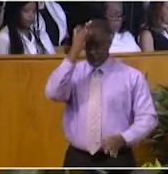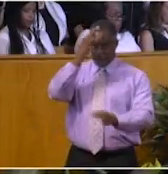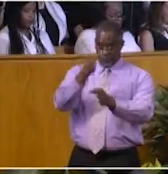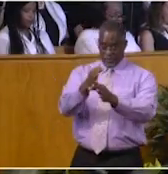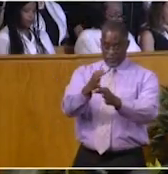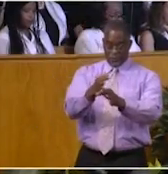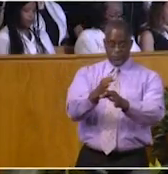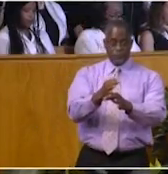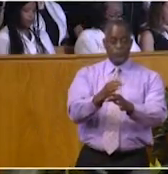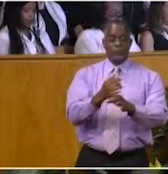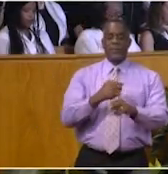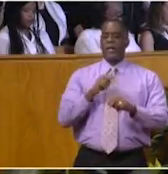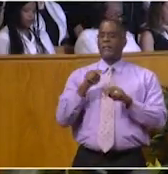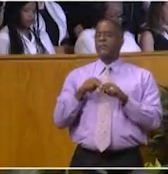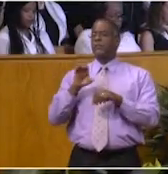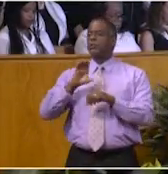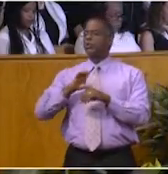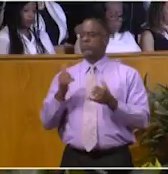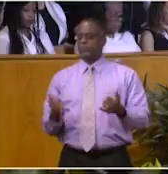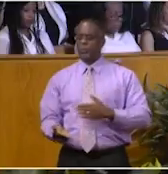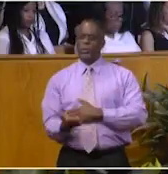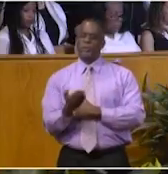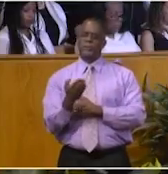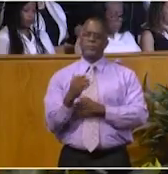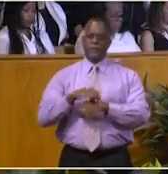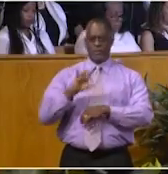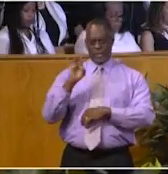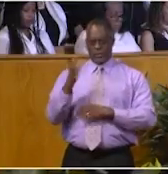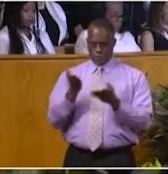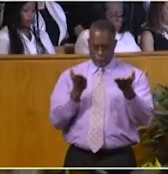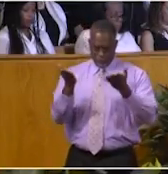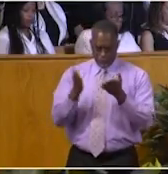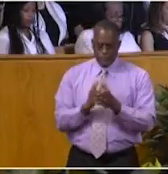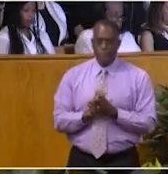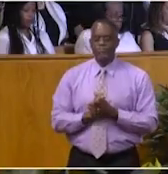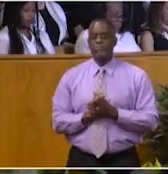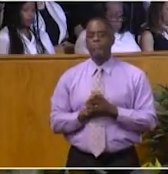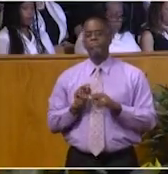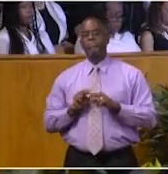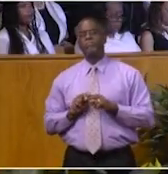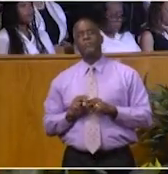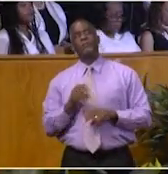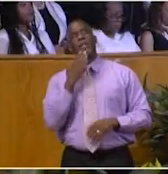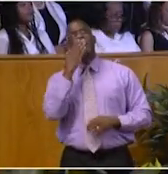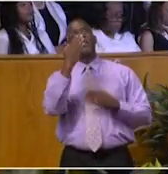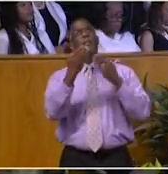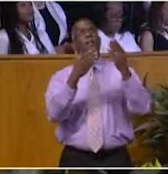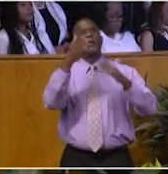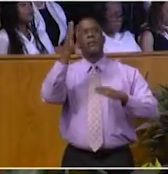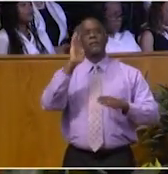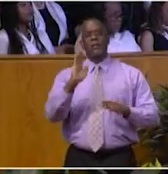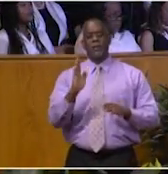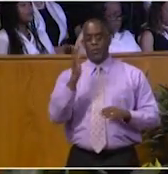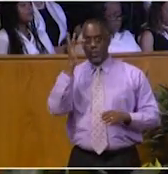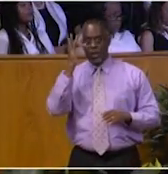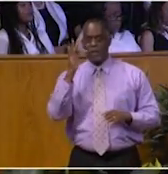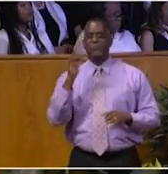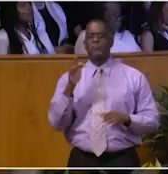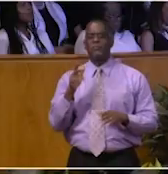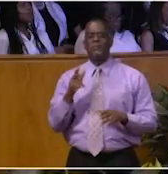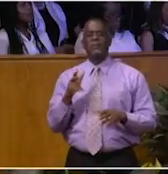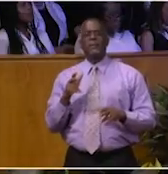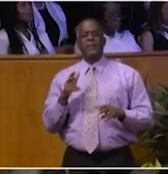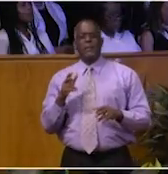I sat in the sanctuary this morning at the 8 o'clock service, and thank God as I listened to the